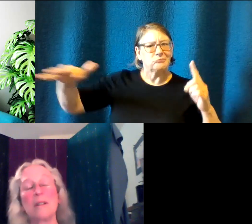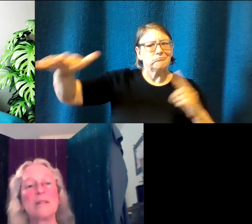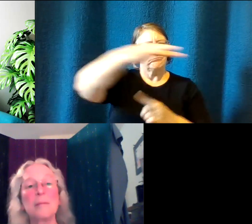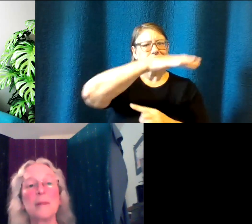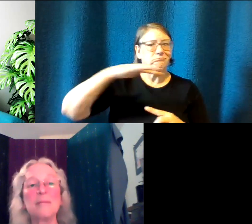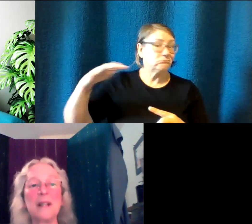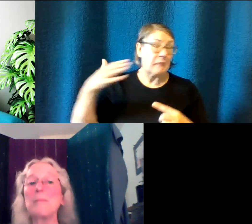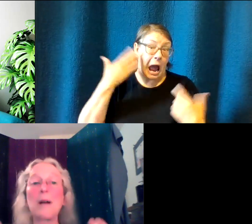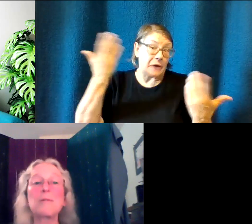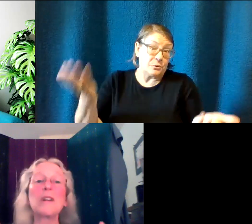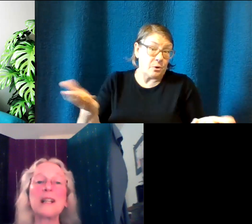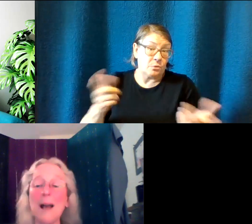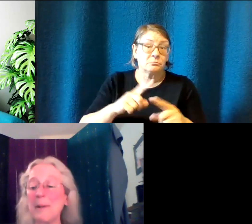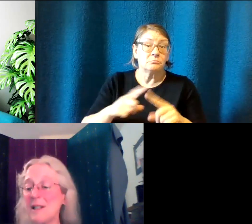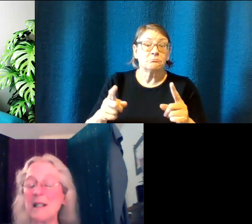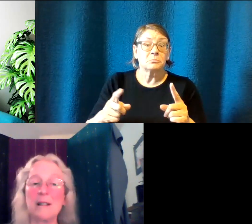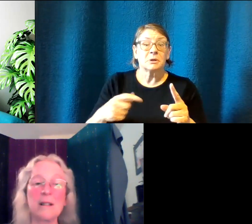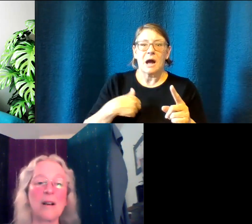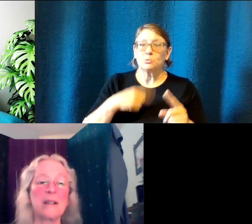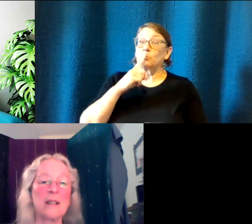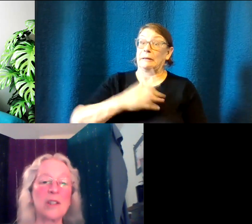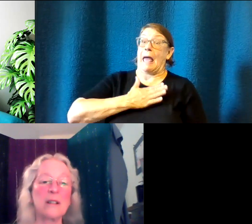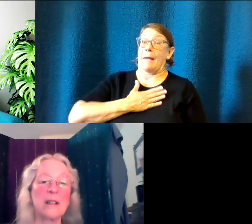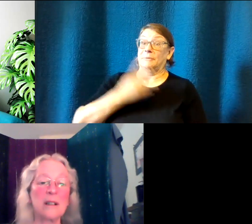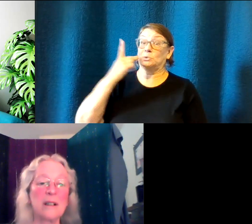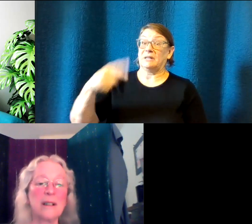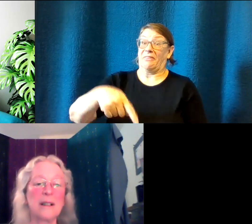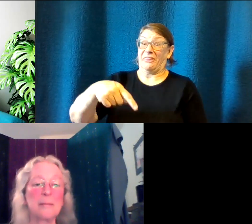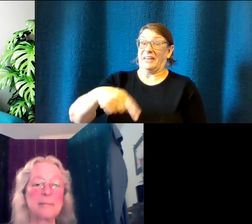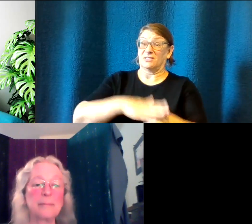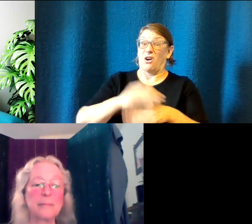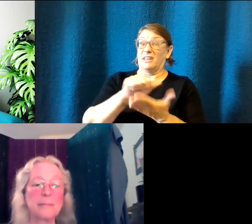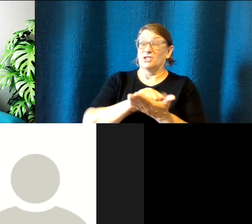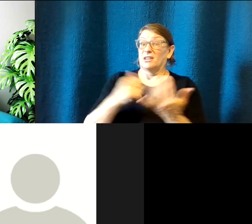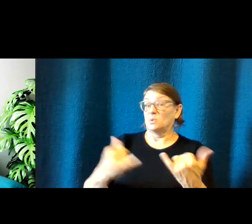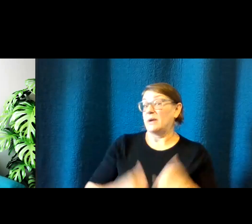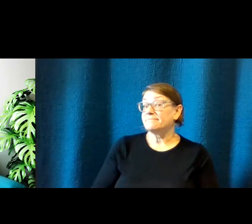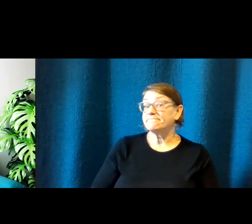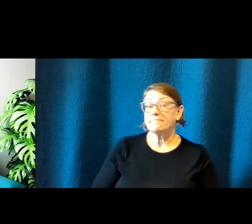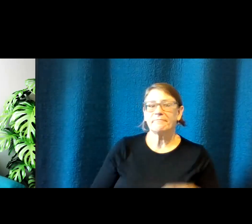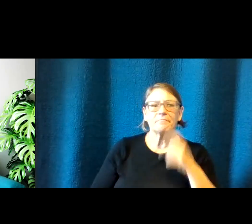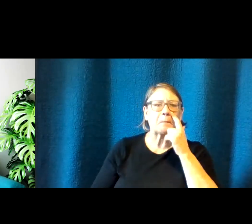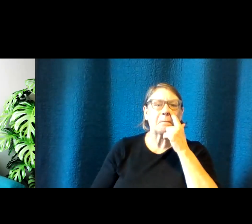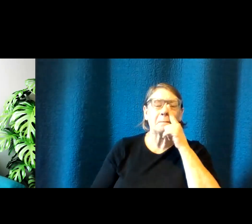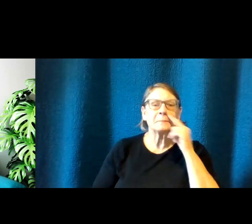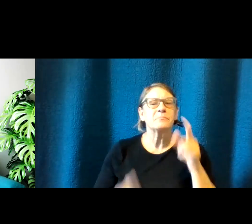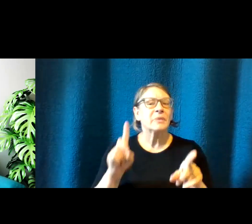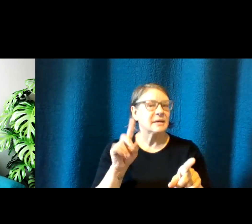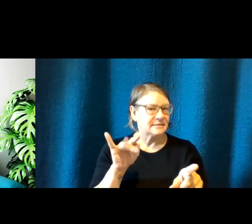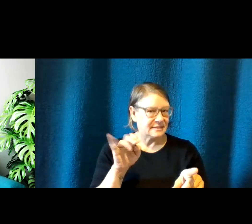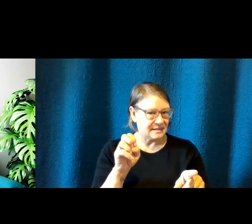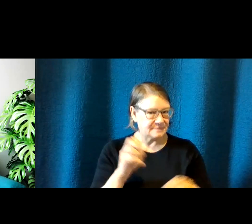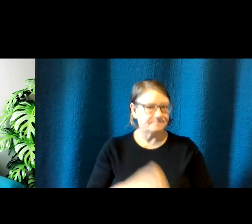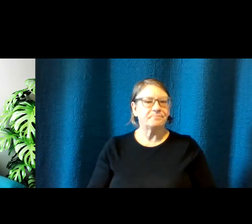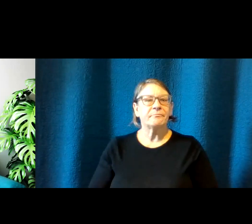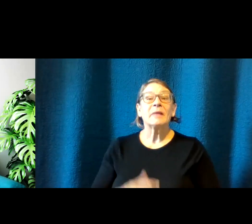I don't know, but I was really happy to see this on the agenda. So, and I know I was